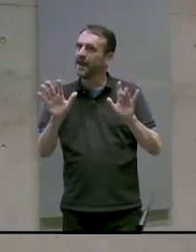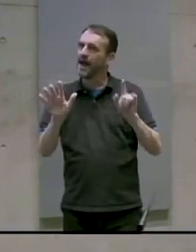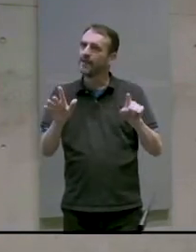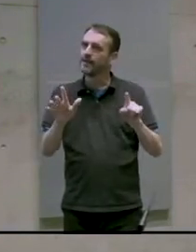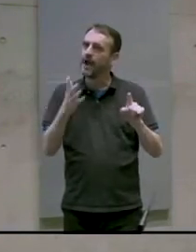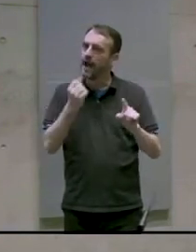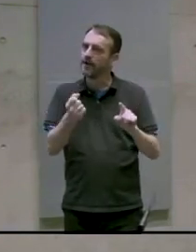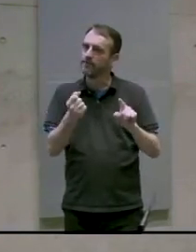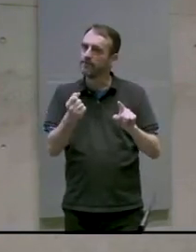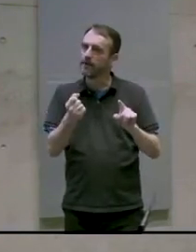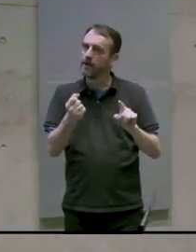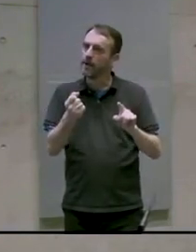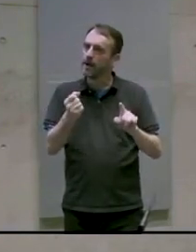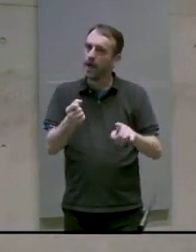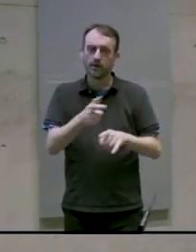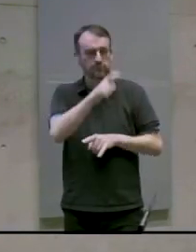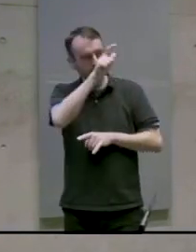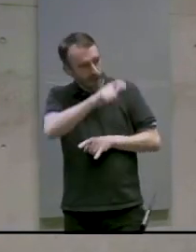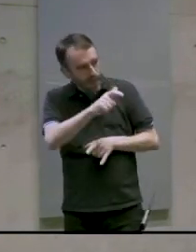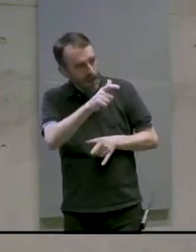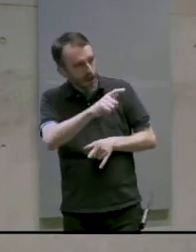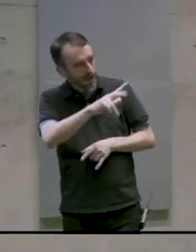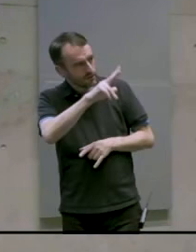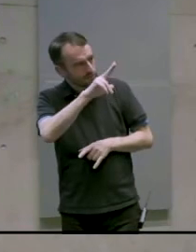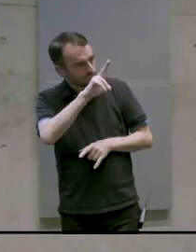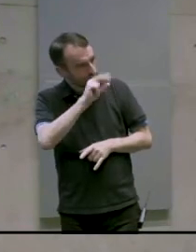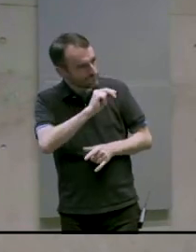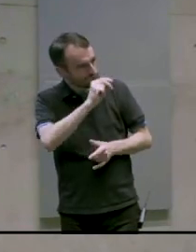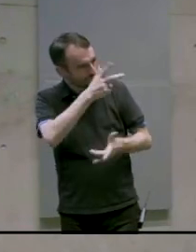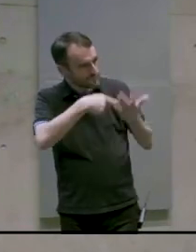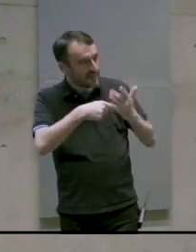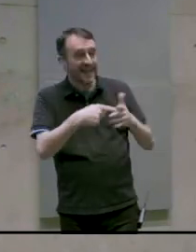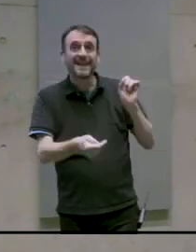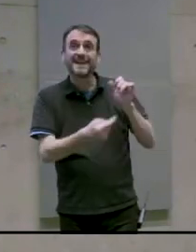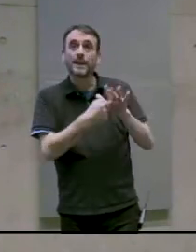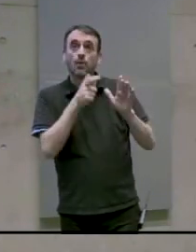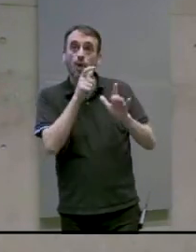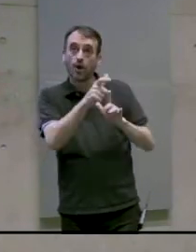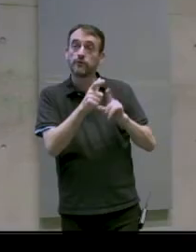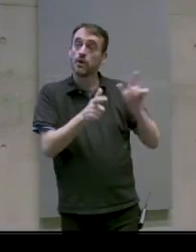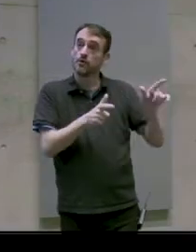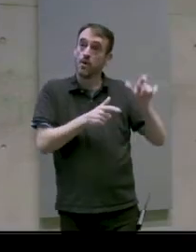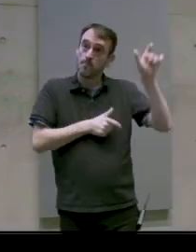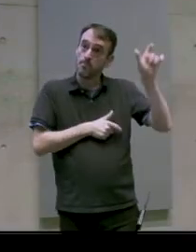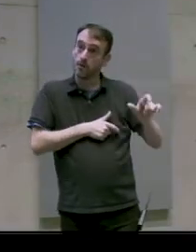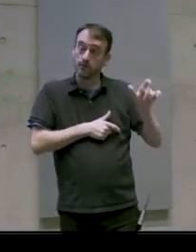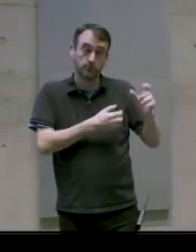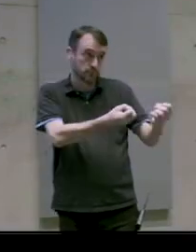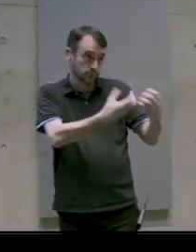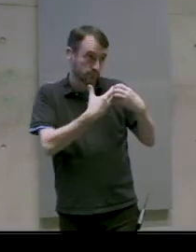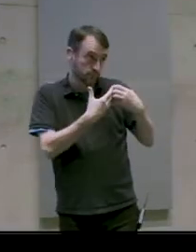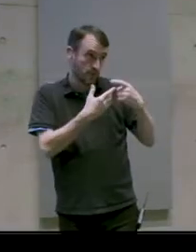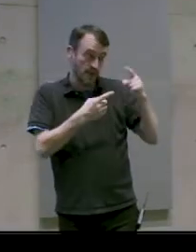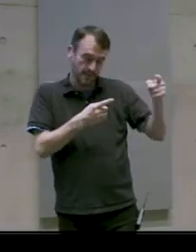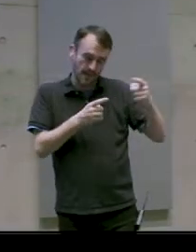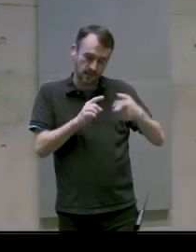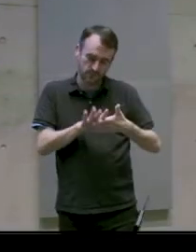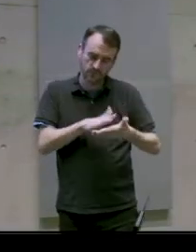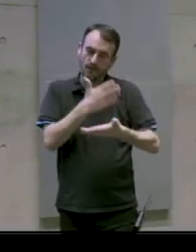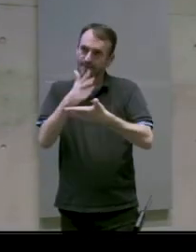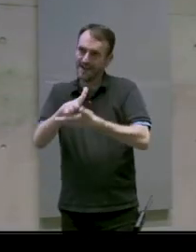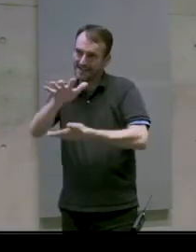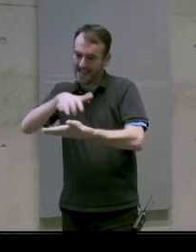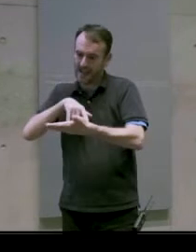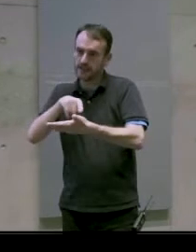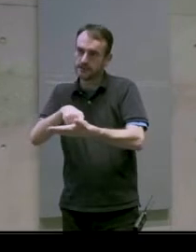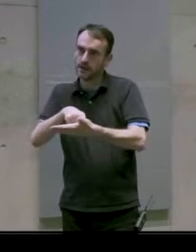words that there might be in there. So it is AI in the fact that when someone talks, it converts it into text and then looks for the